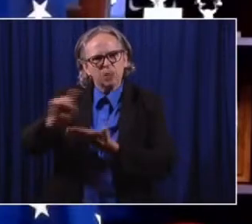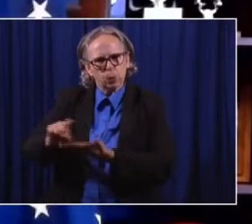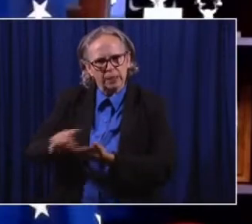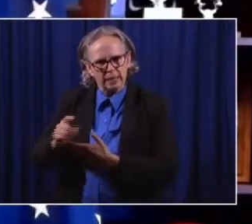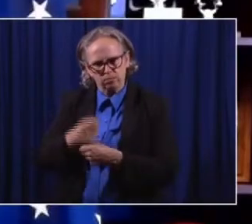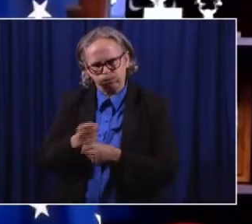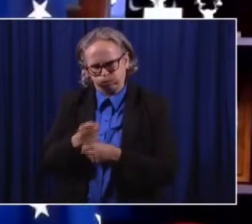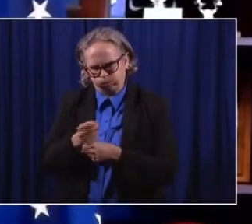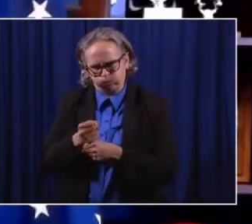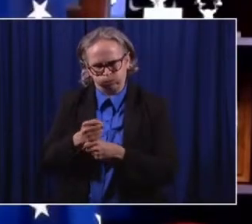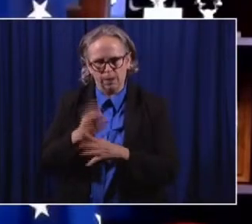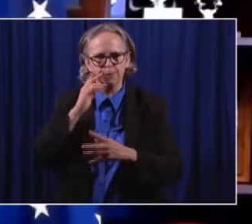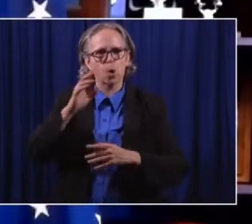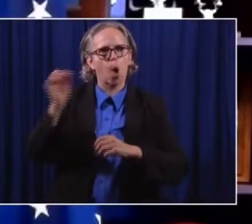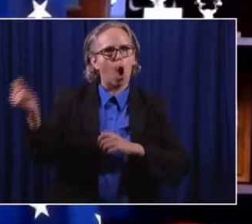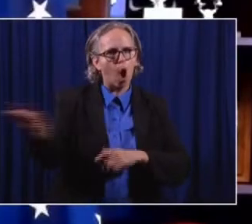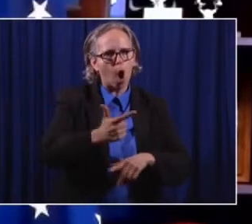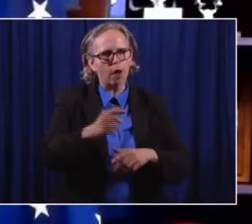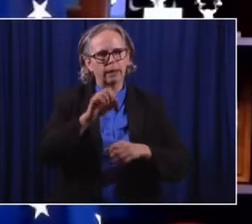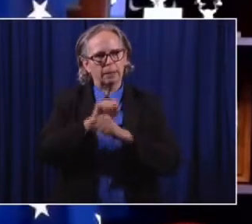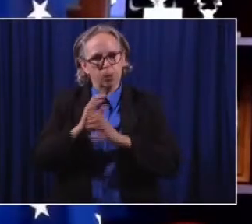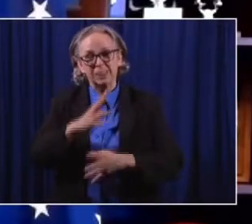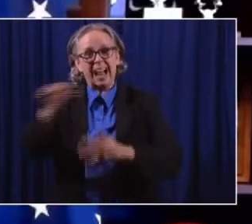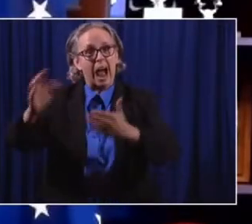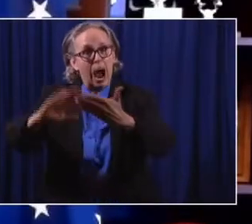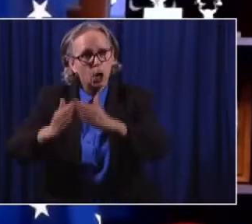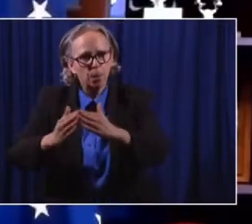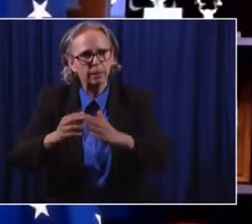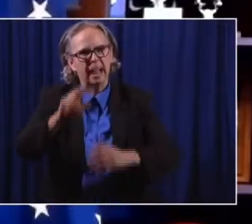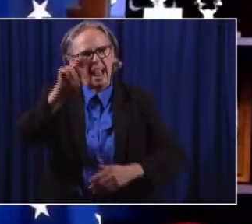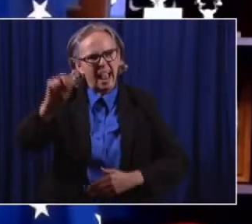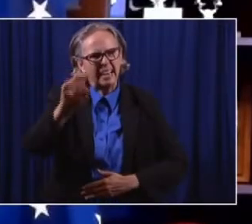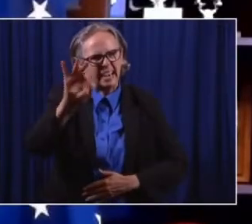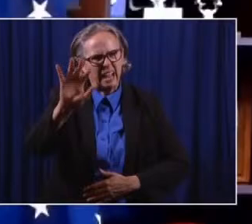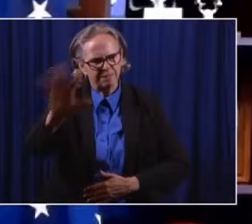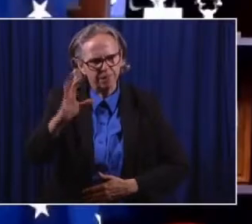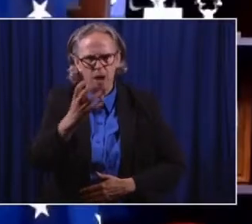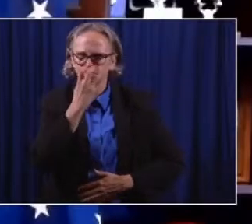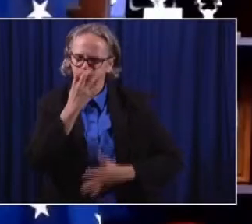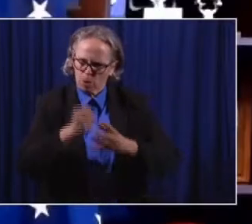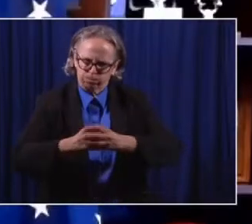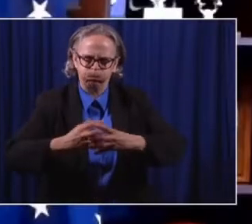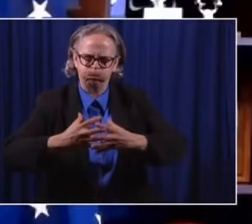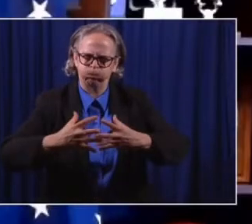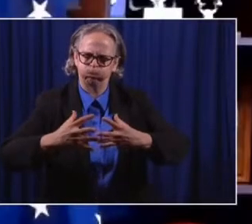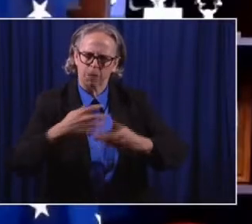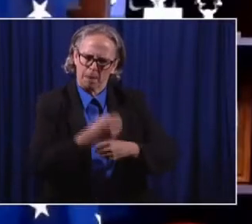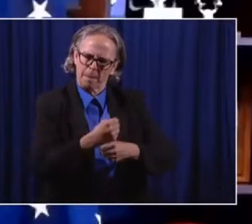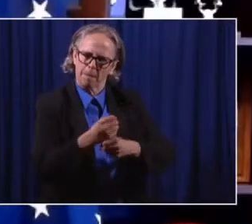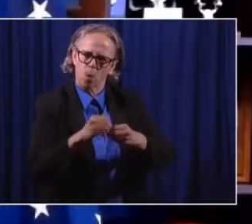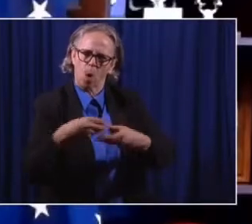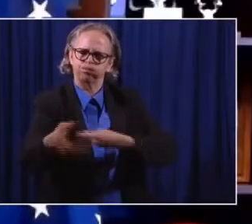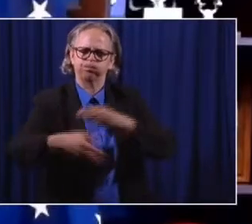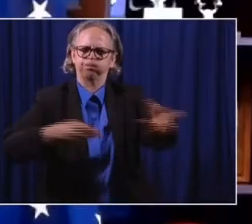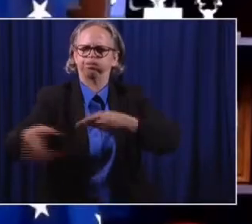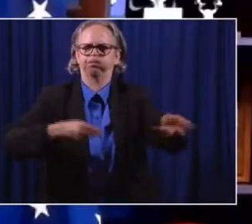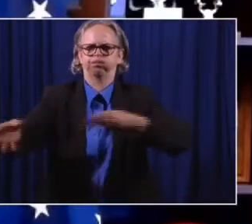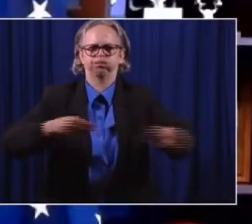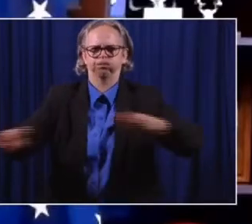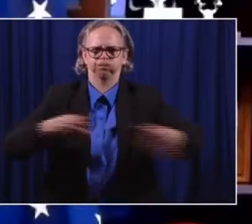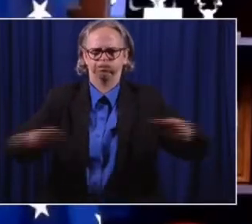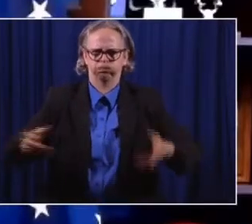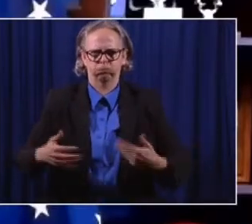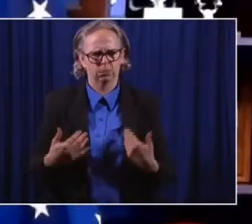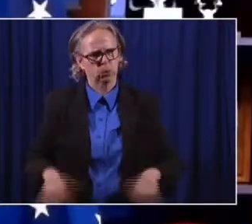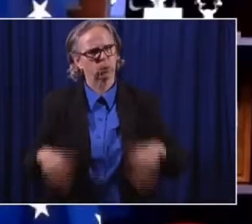communities, and is growing. They're growing in the number of masks that they're producing every week so that they